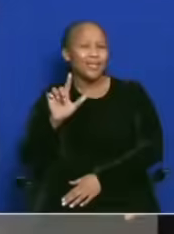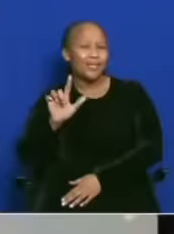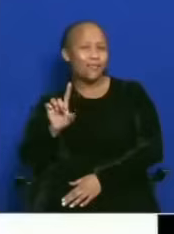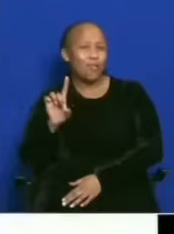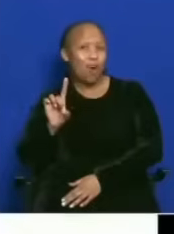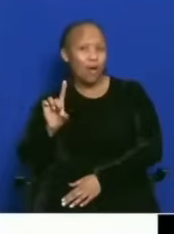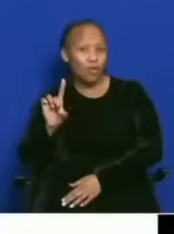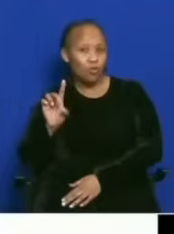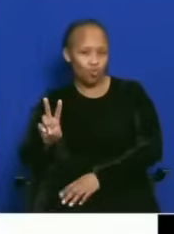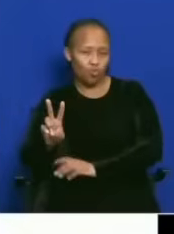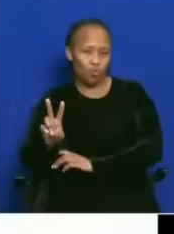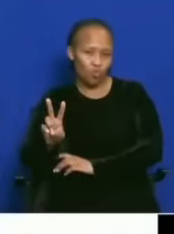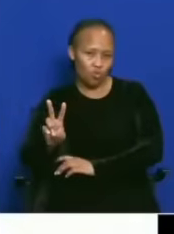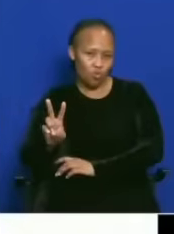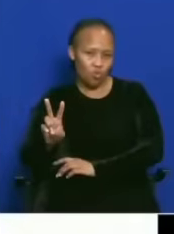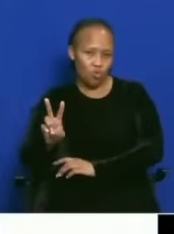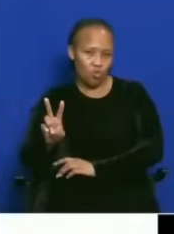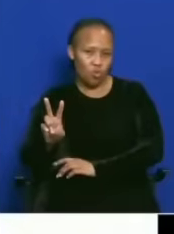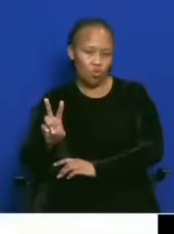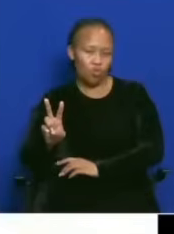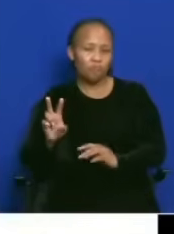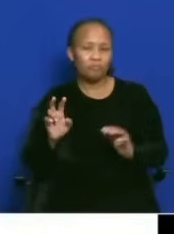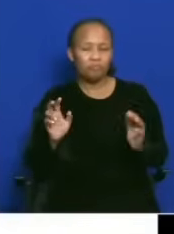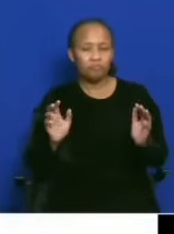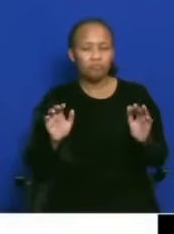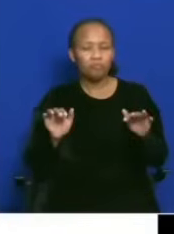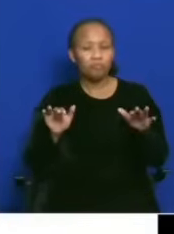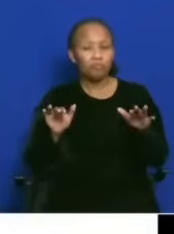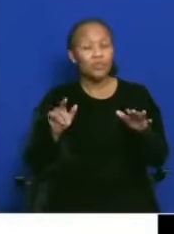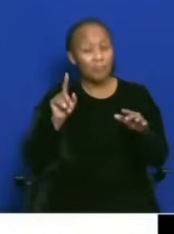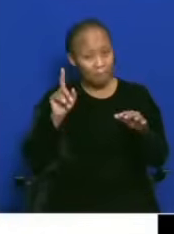It should be in the same folder.